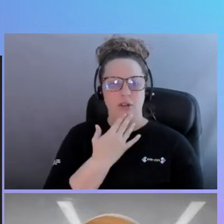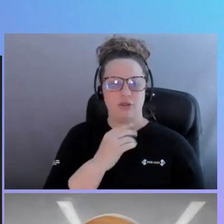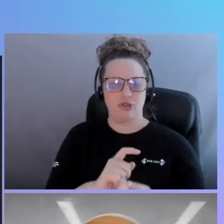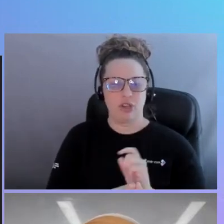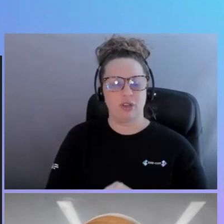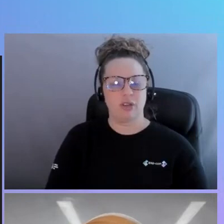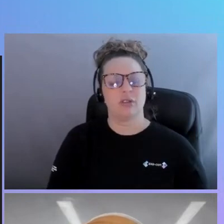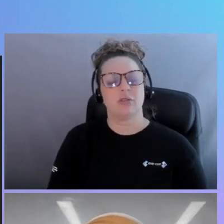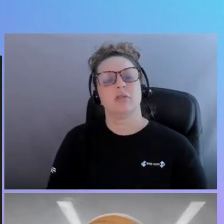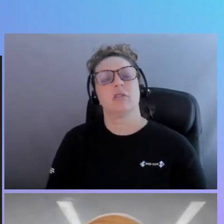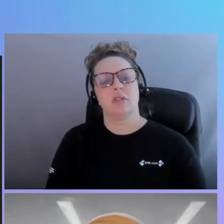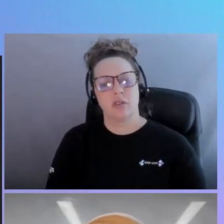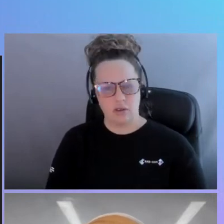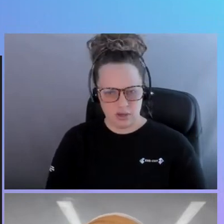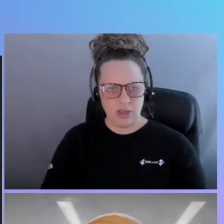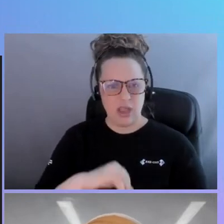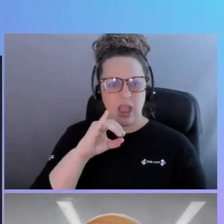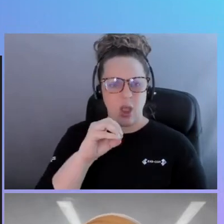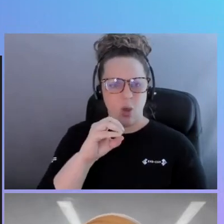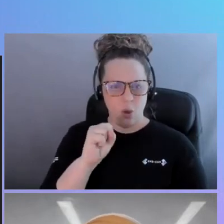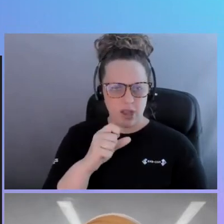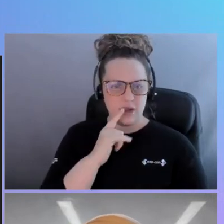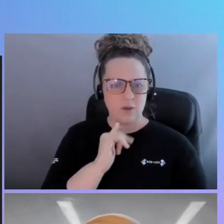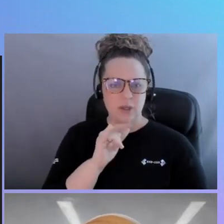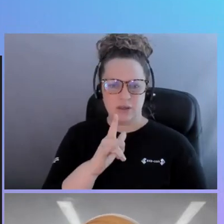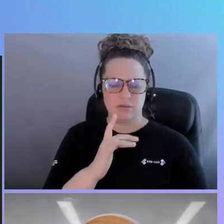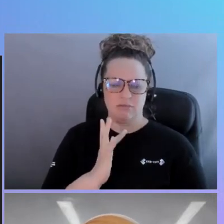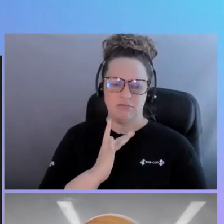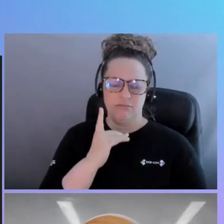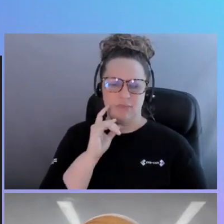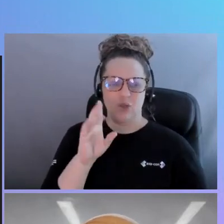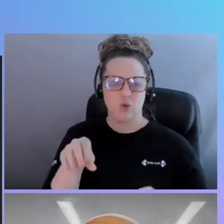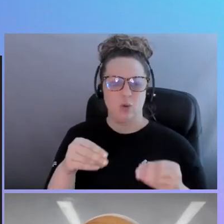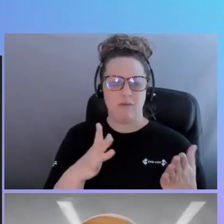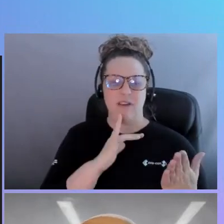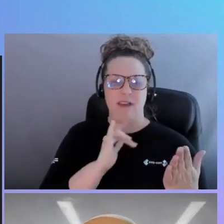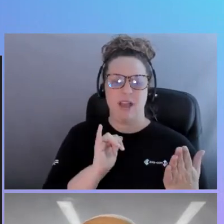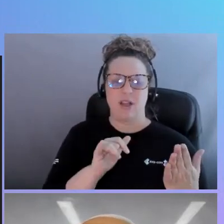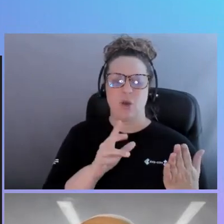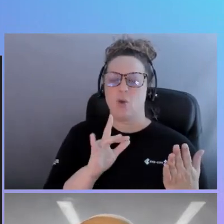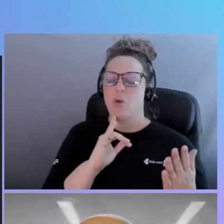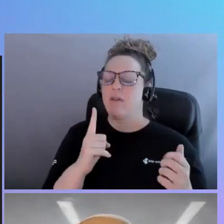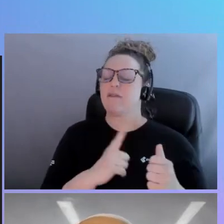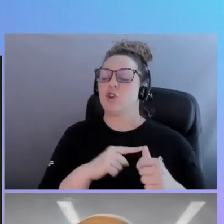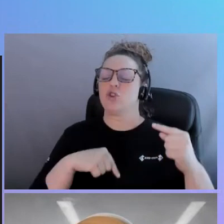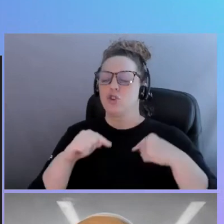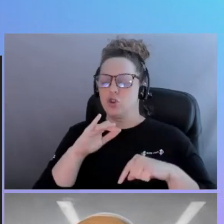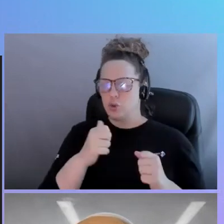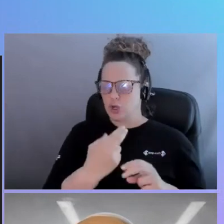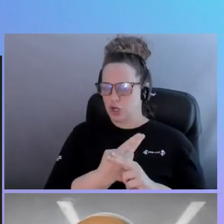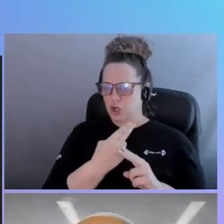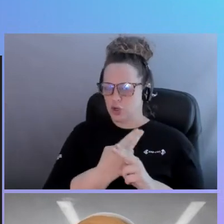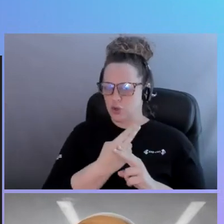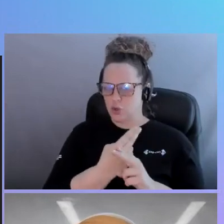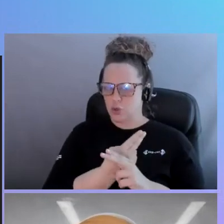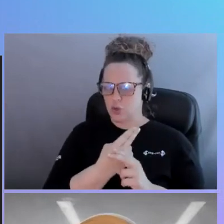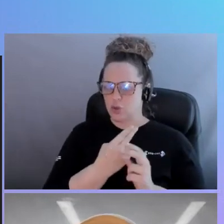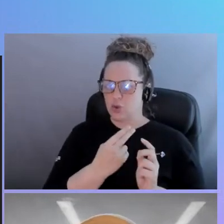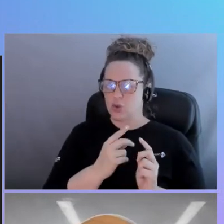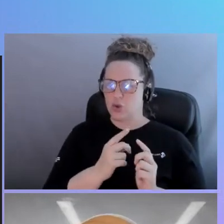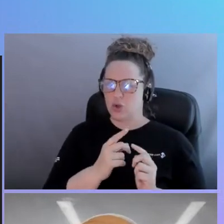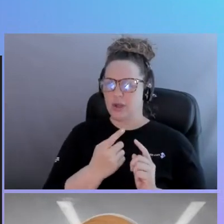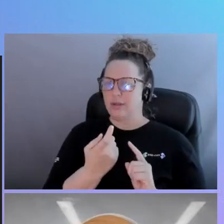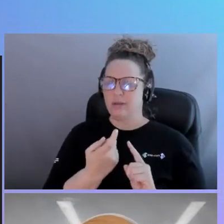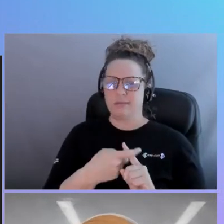So in iOS, it's super cool because you can provide actually, well, first you can use the default